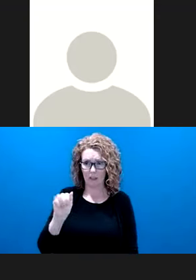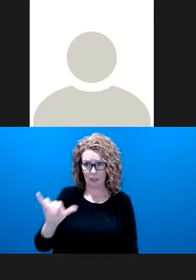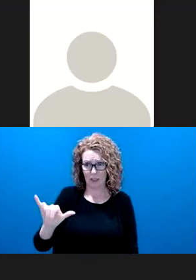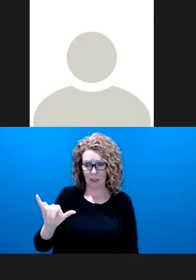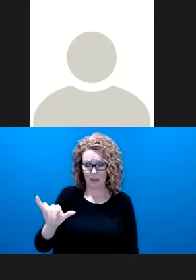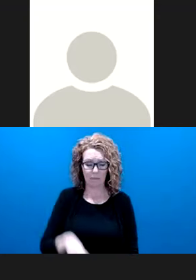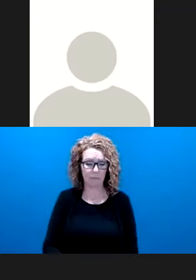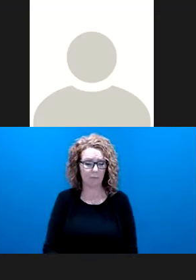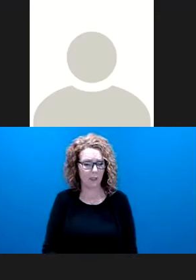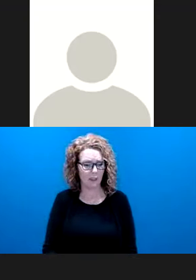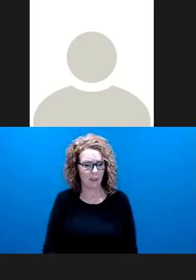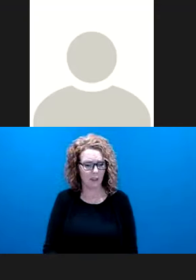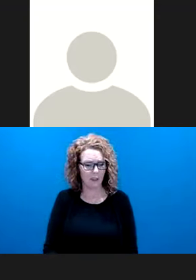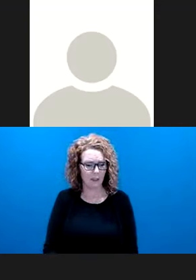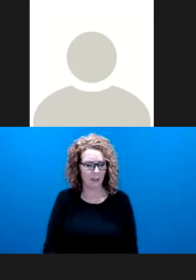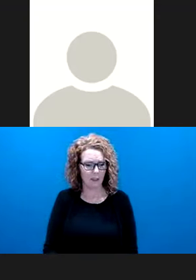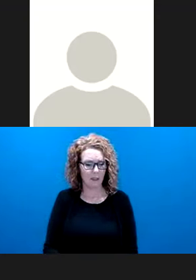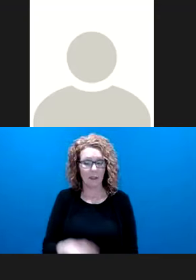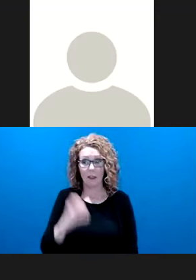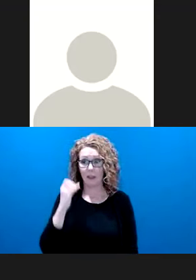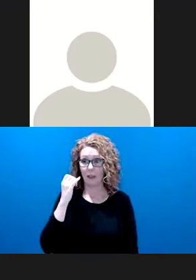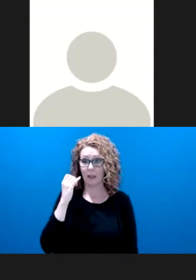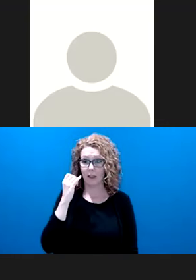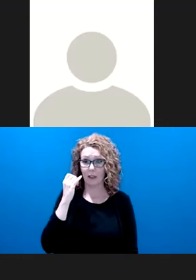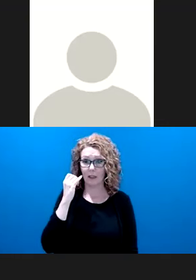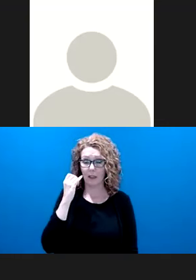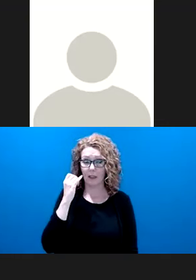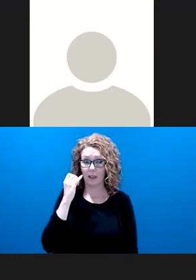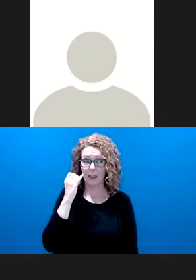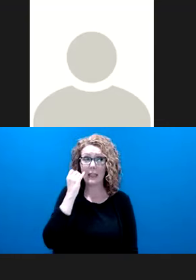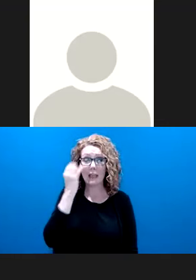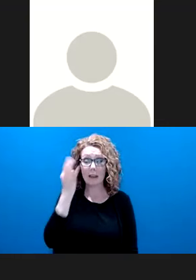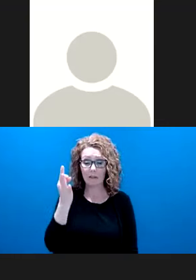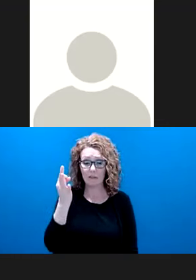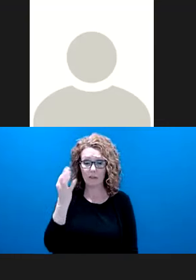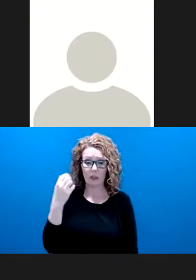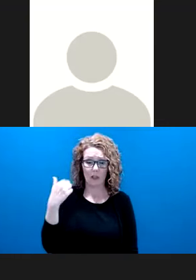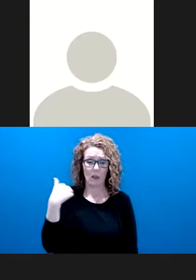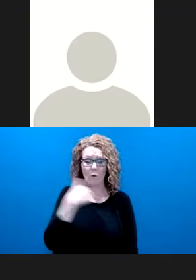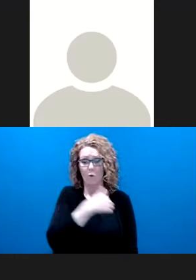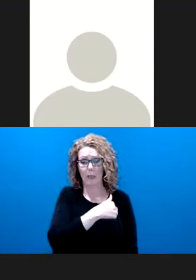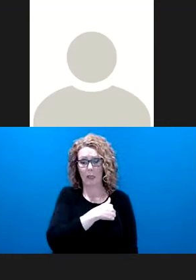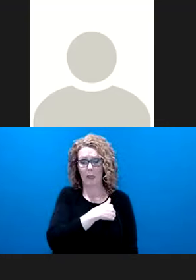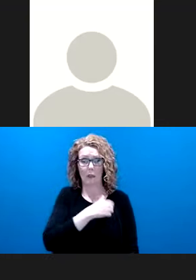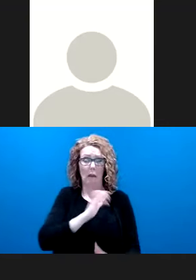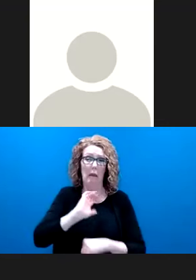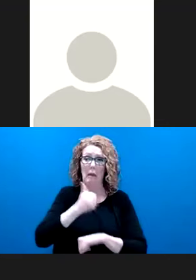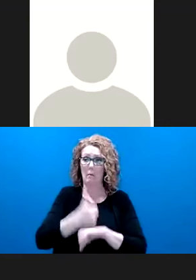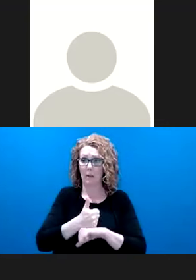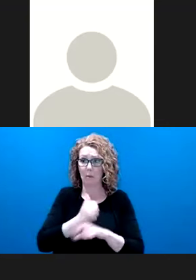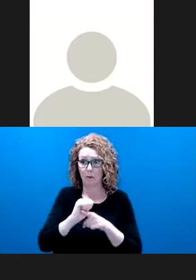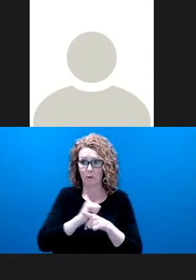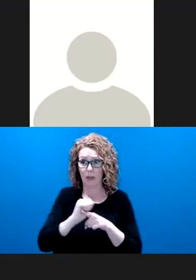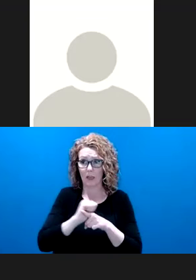for example, if we decided the health department, which we will, so we did or implemented this training, we would expect